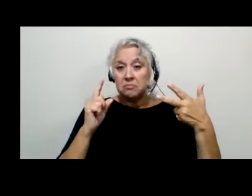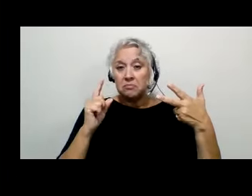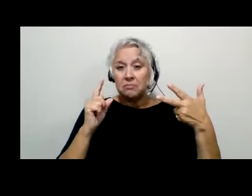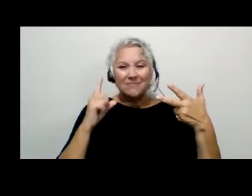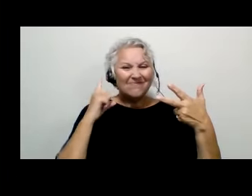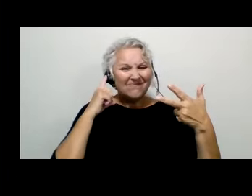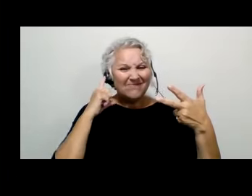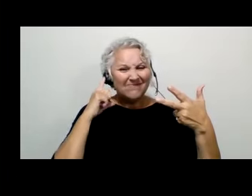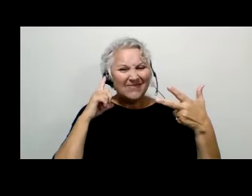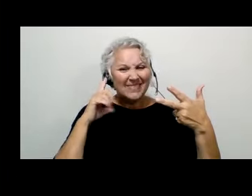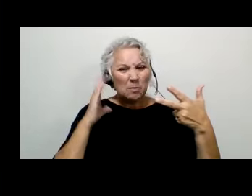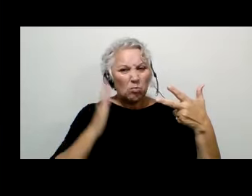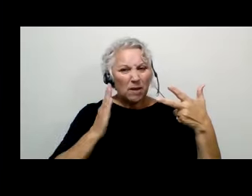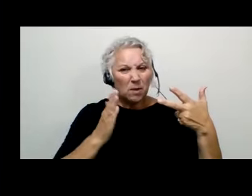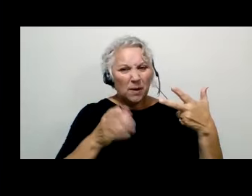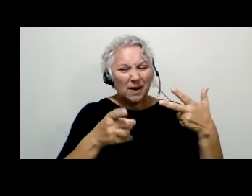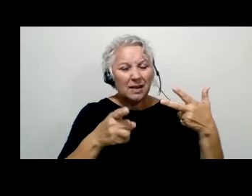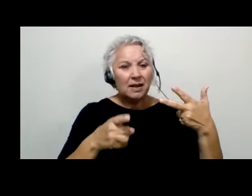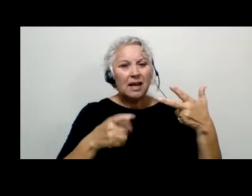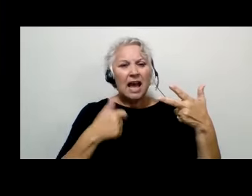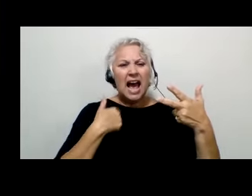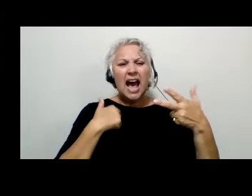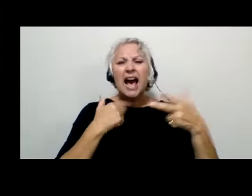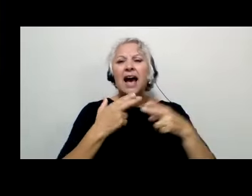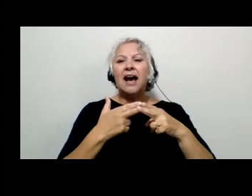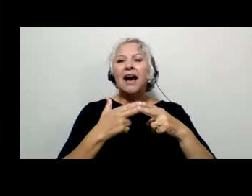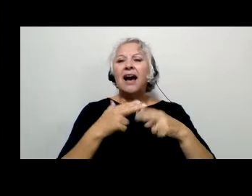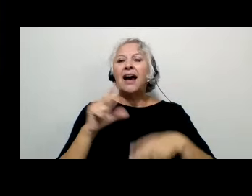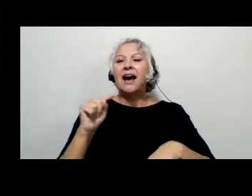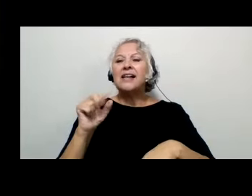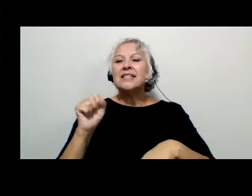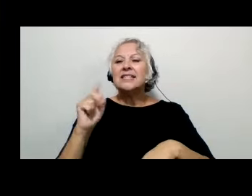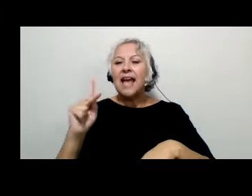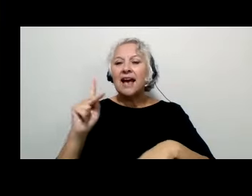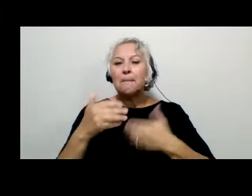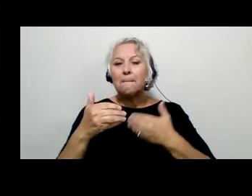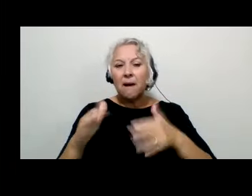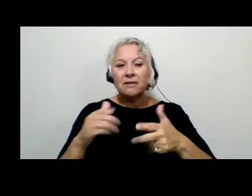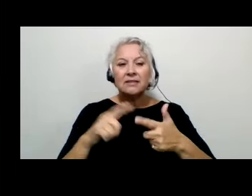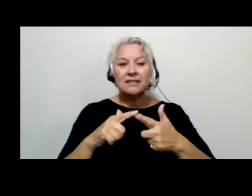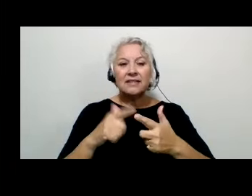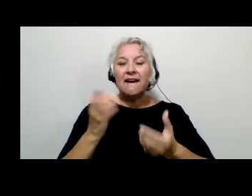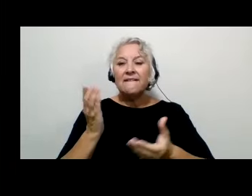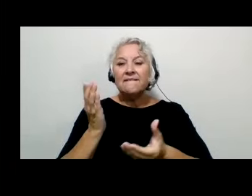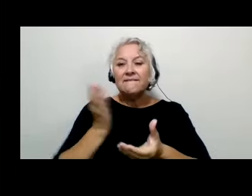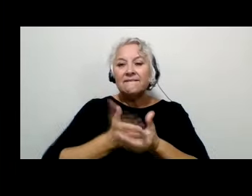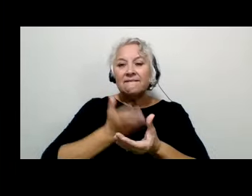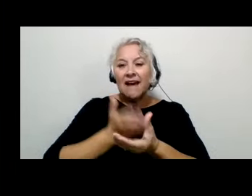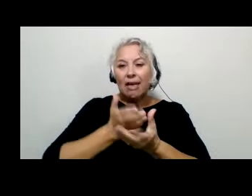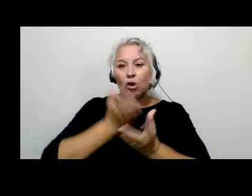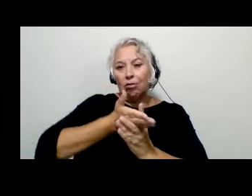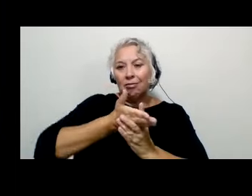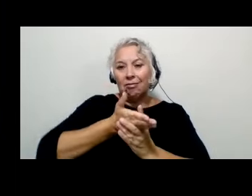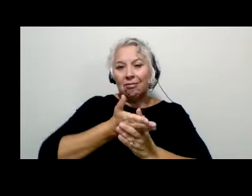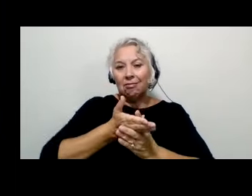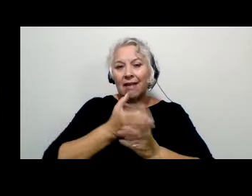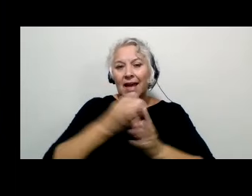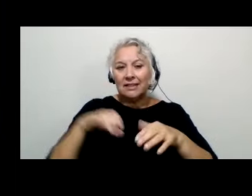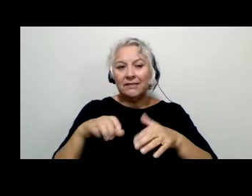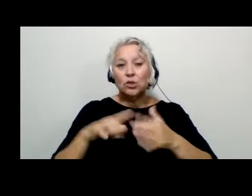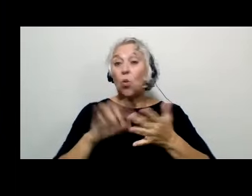some task boxes, file folder activities, as well as online games or